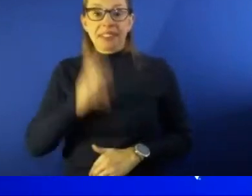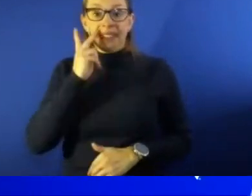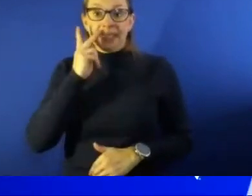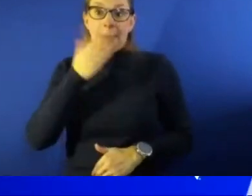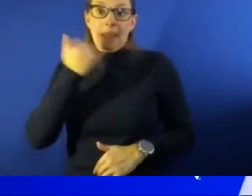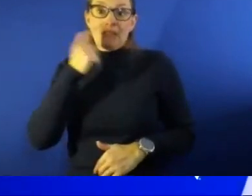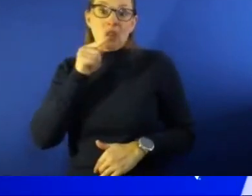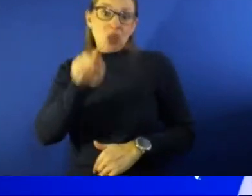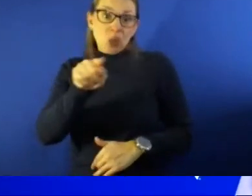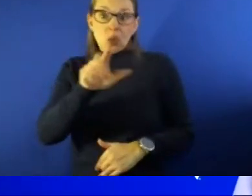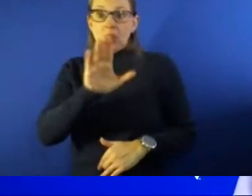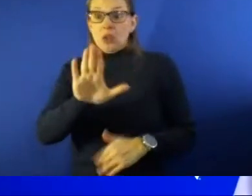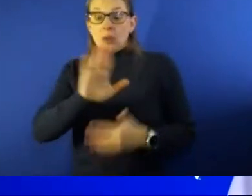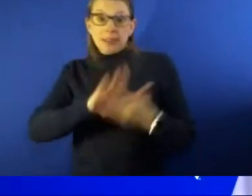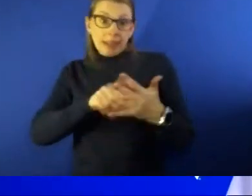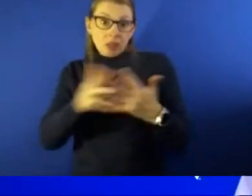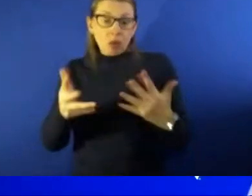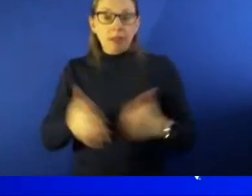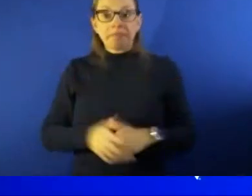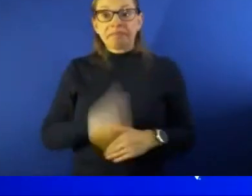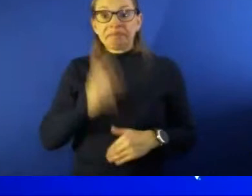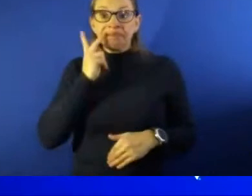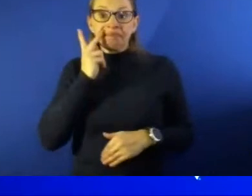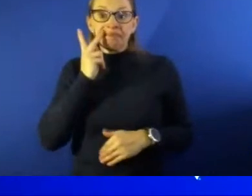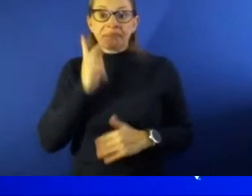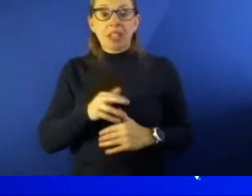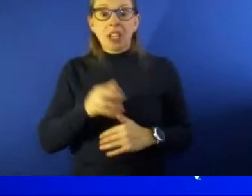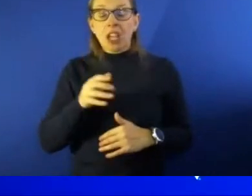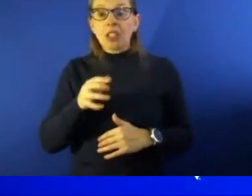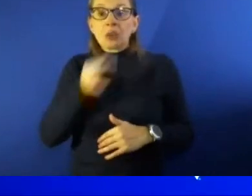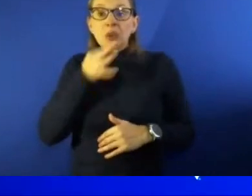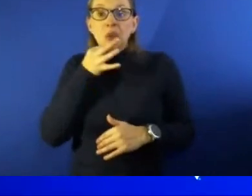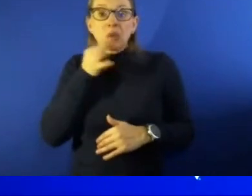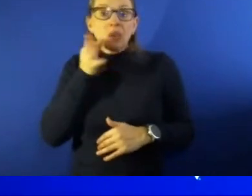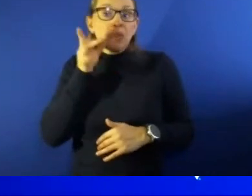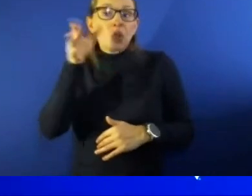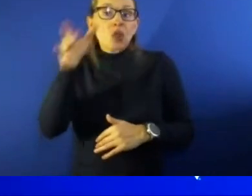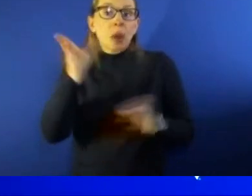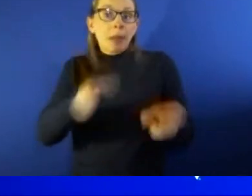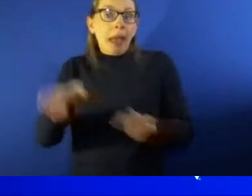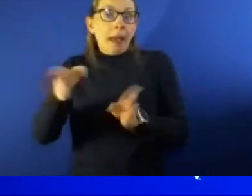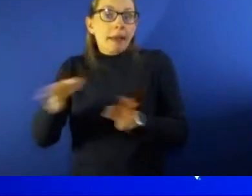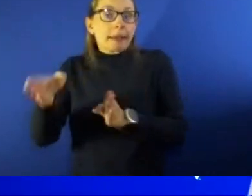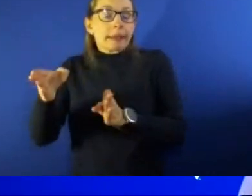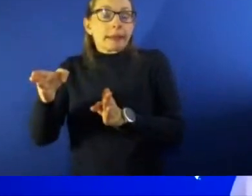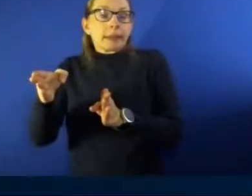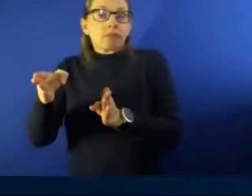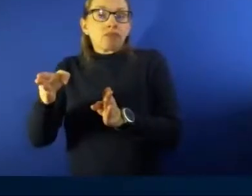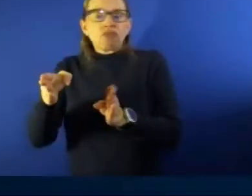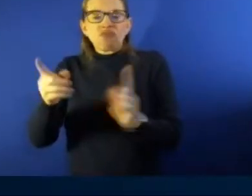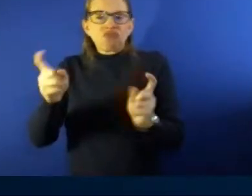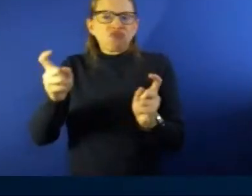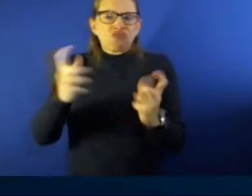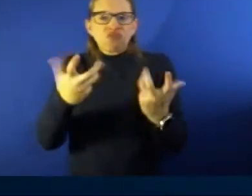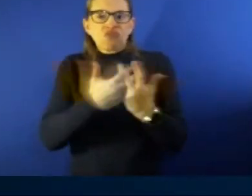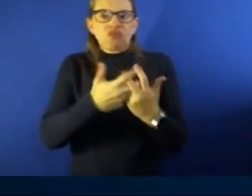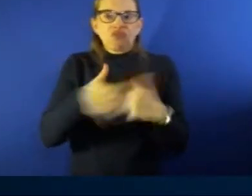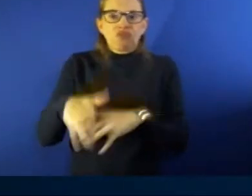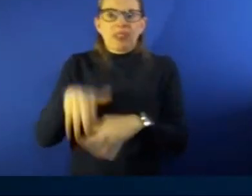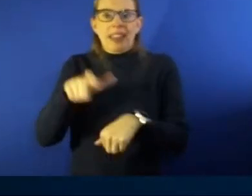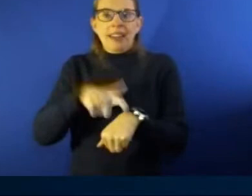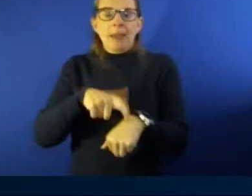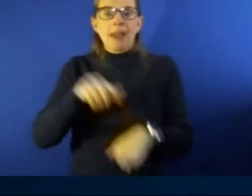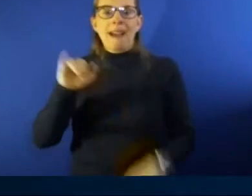schedule and any kind of soon future plans that you might have. And you may want to arrange it around that time. So Isaac makes mention, of